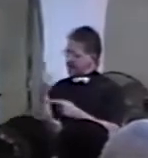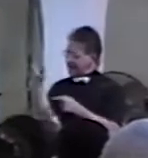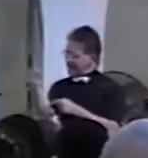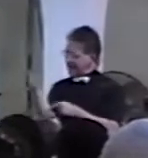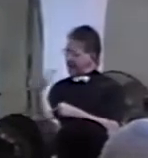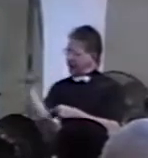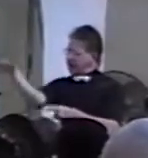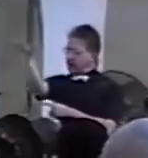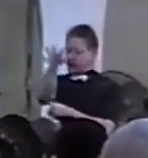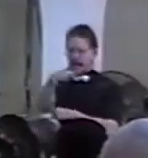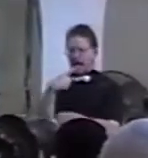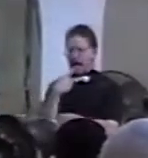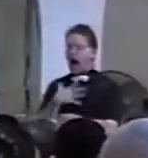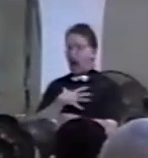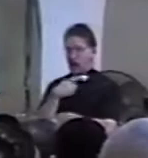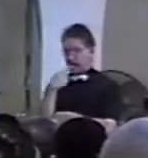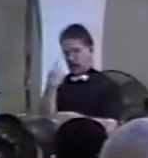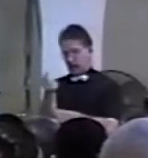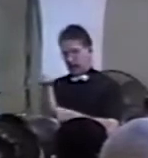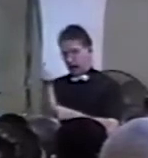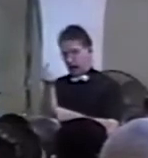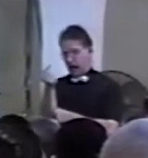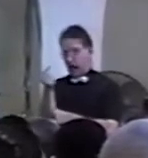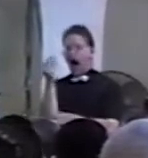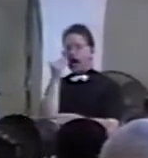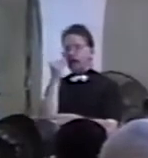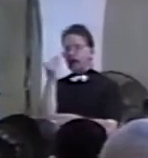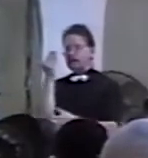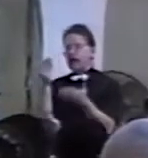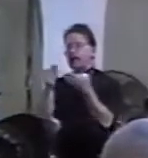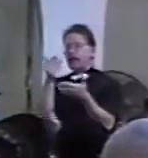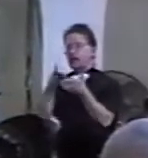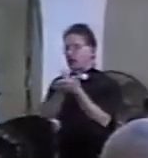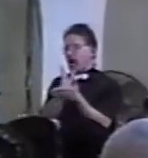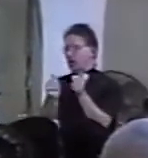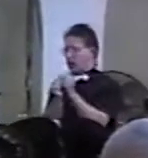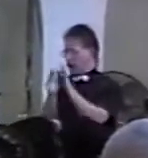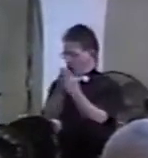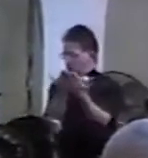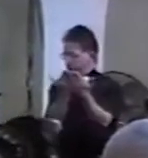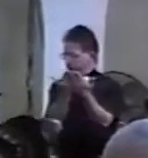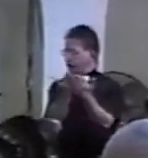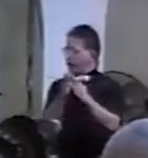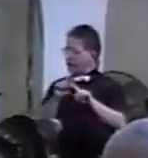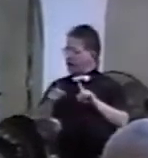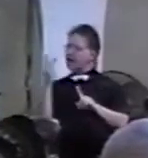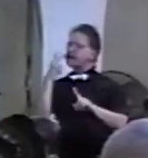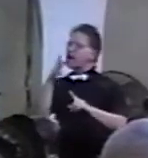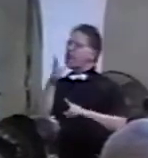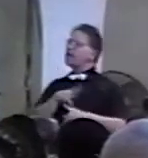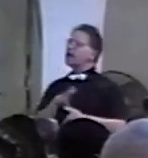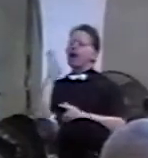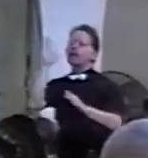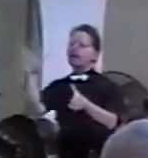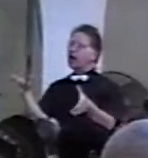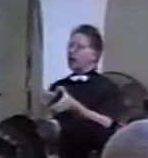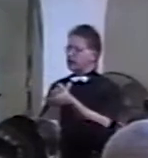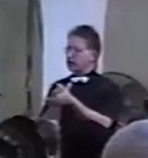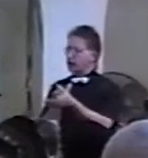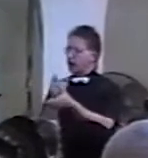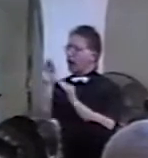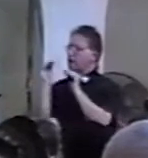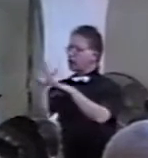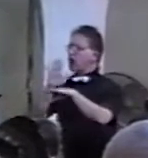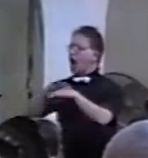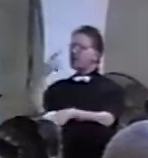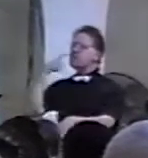and he said to them immediately, I want to tell you something. I know it may not be right with the book, but I've seen a woman that I'm going to marry. And I'm putting